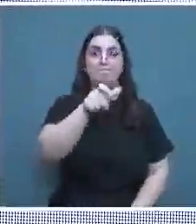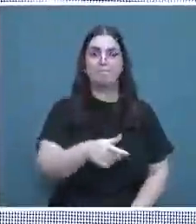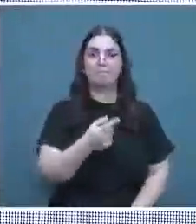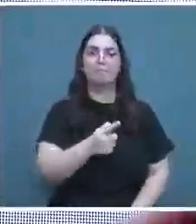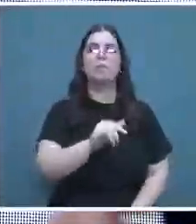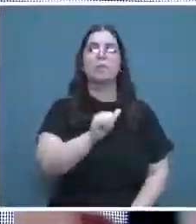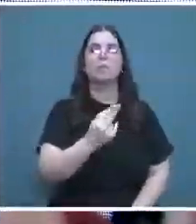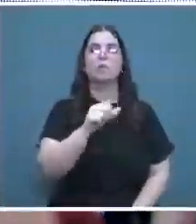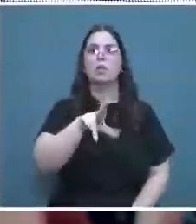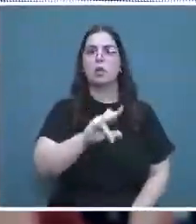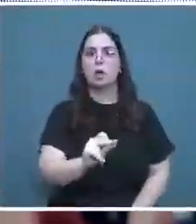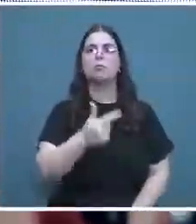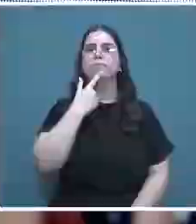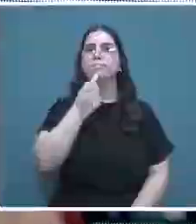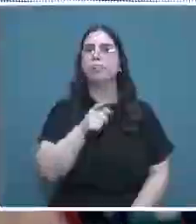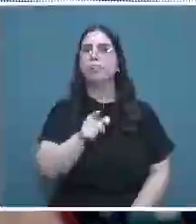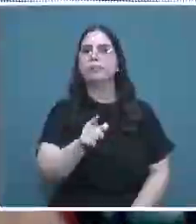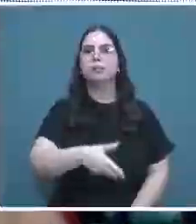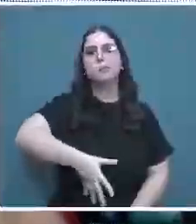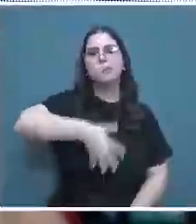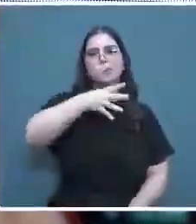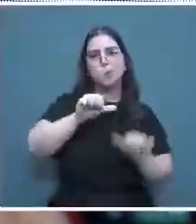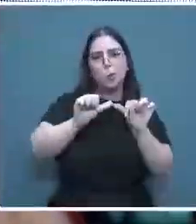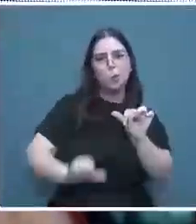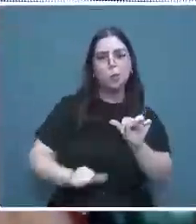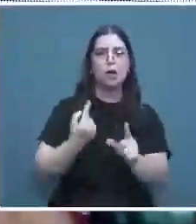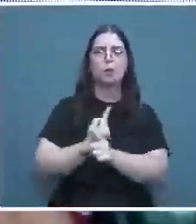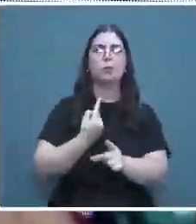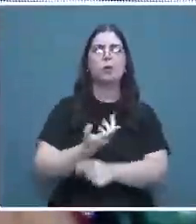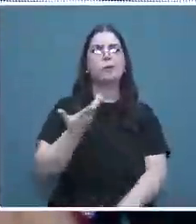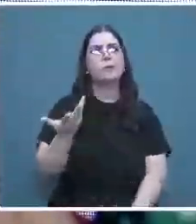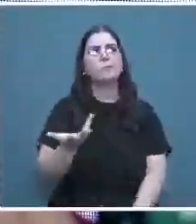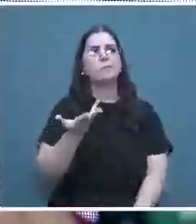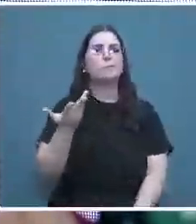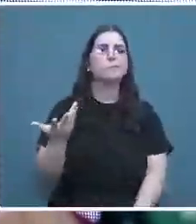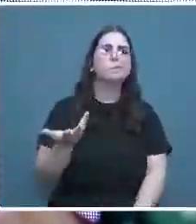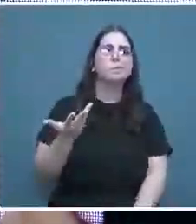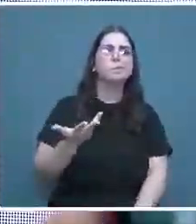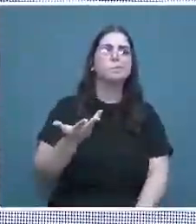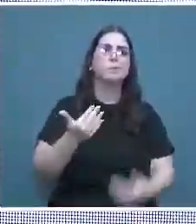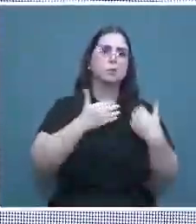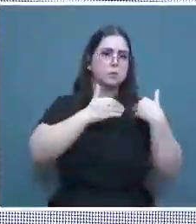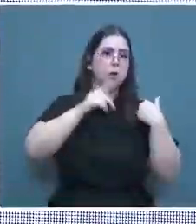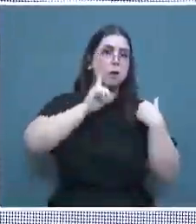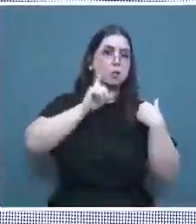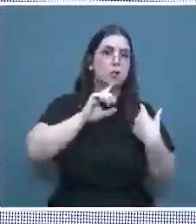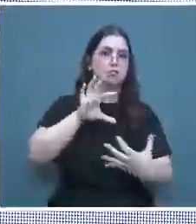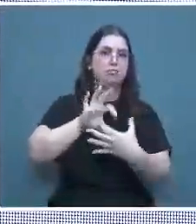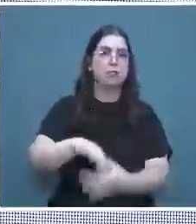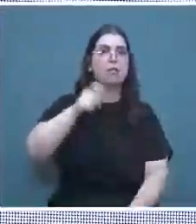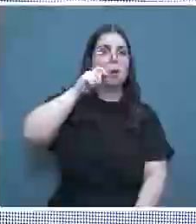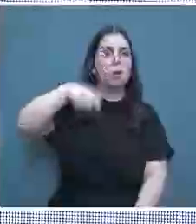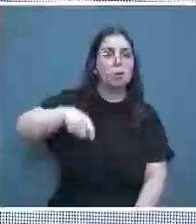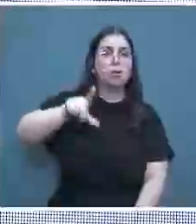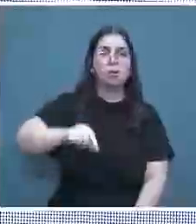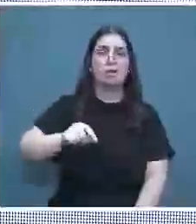start by asking you like a description of what has been the role of women in Ukraine, especially